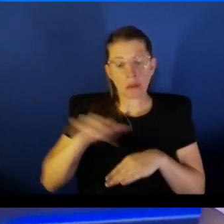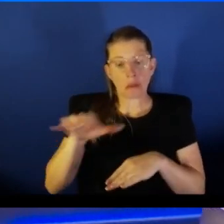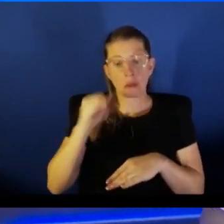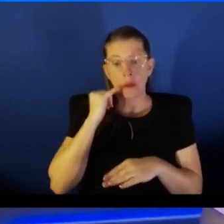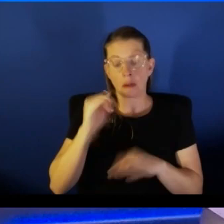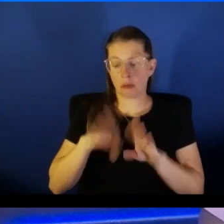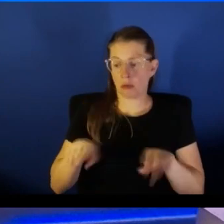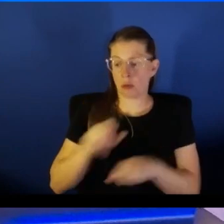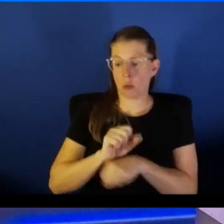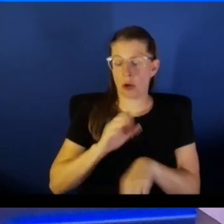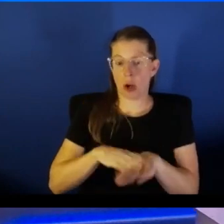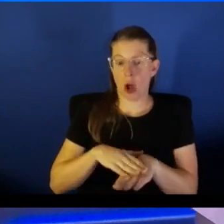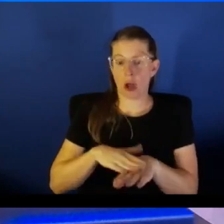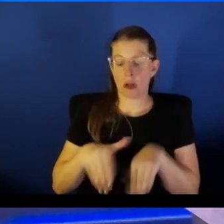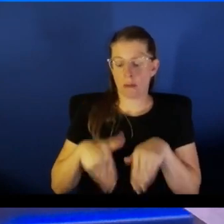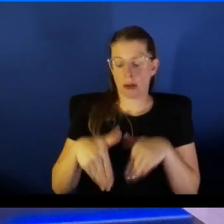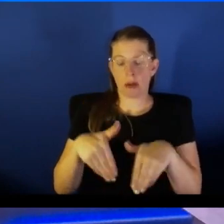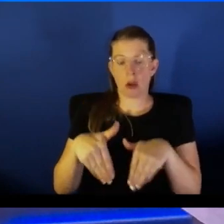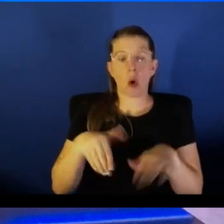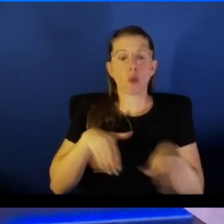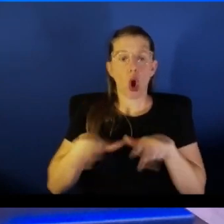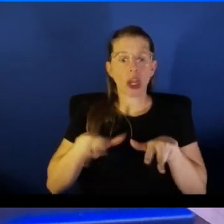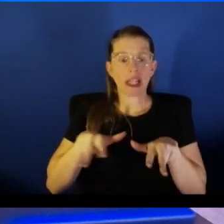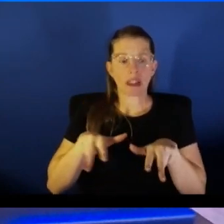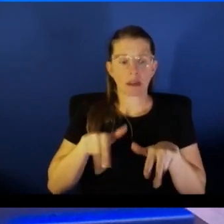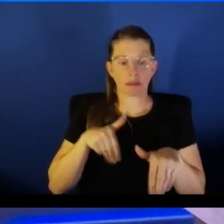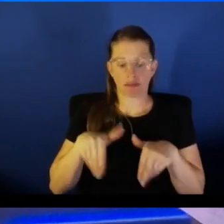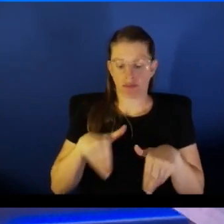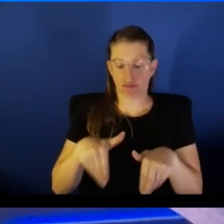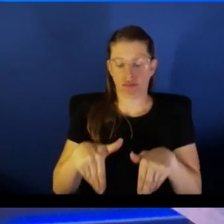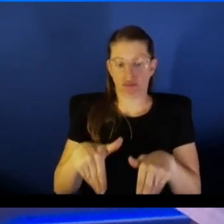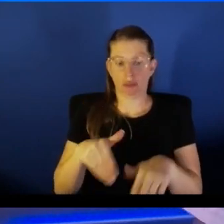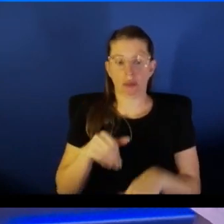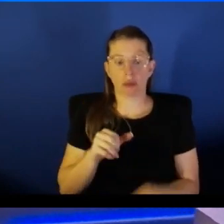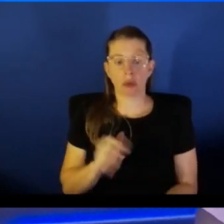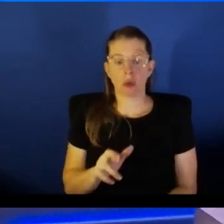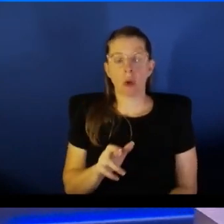their tiptoes, or there are some gesture of